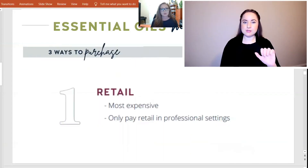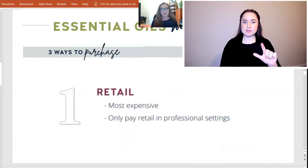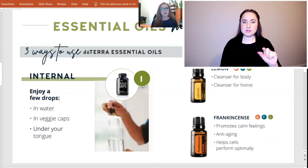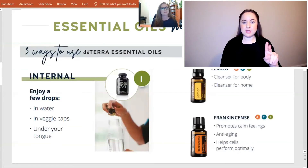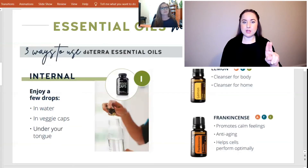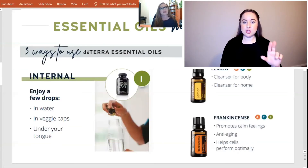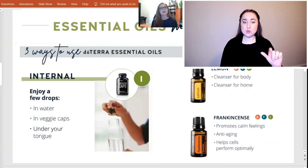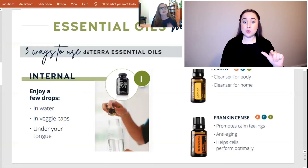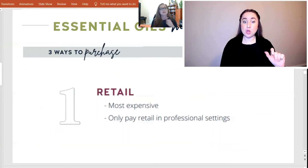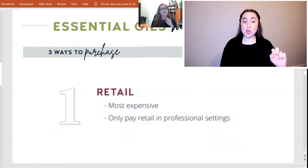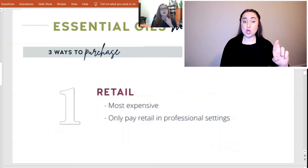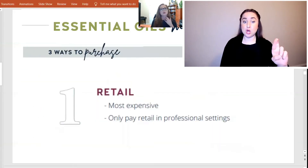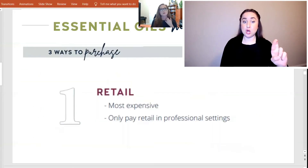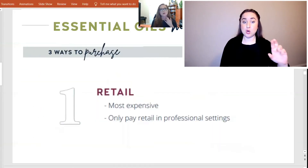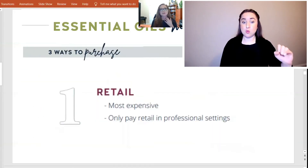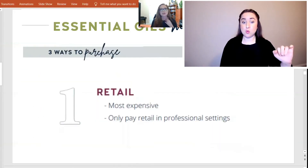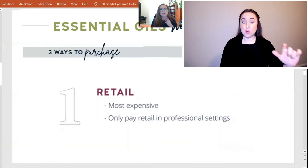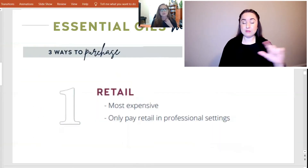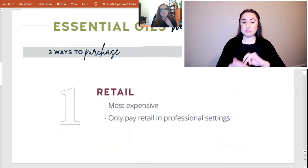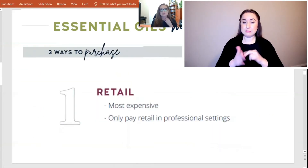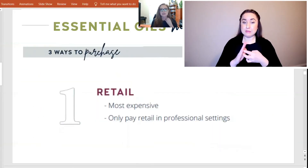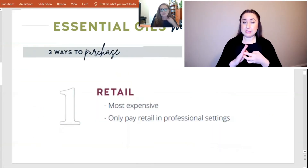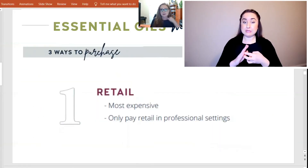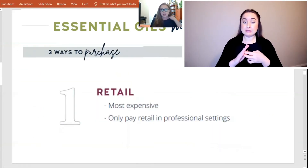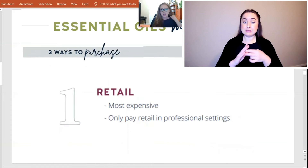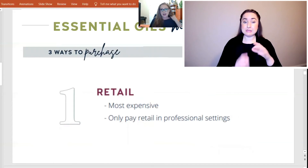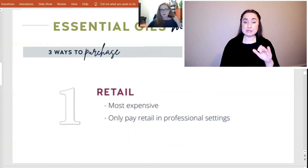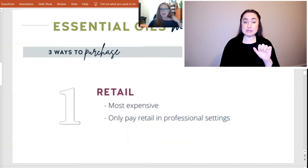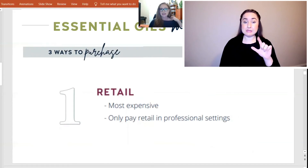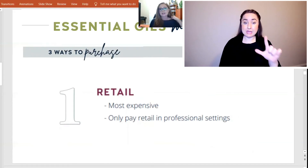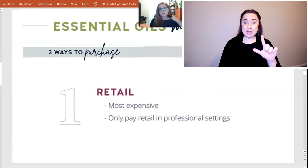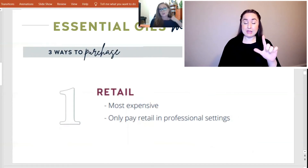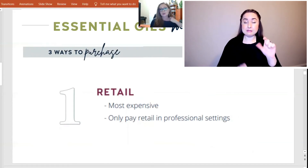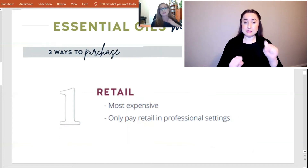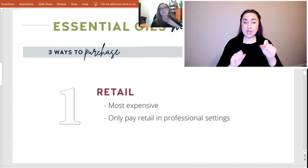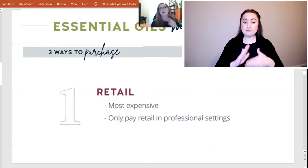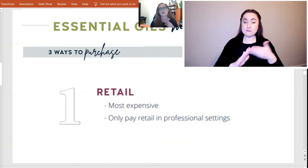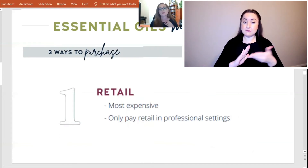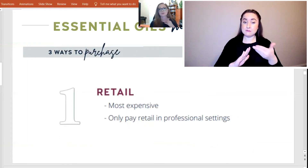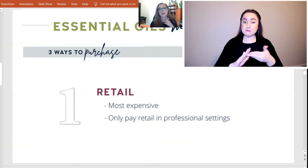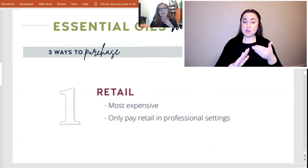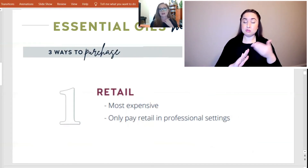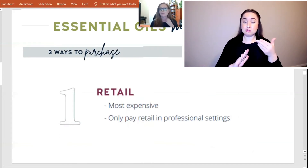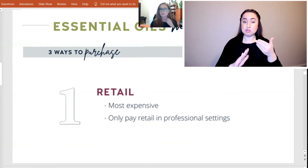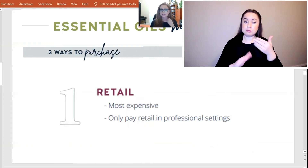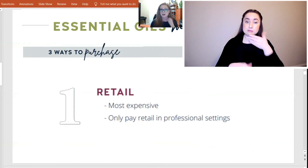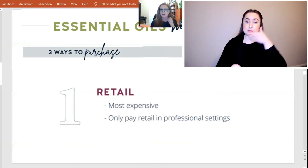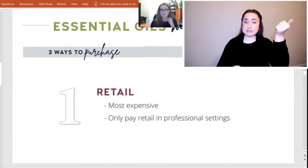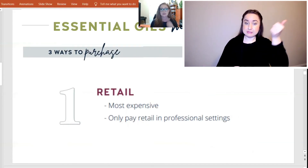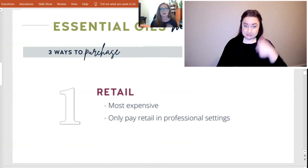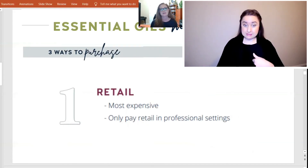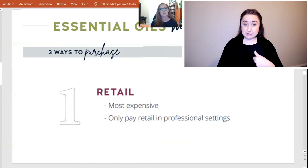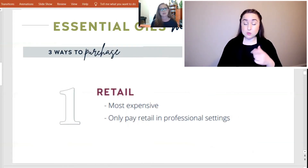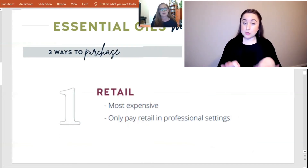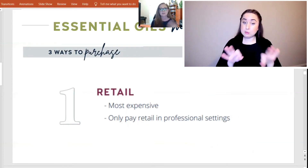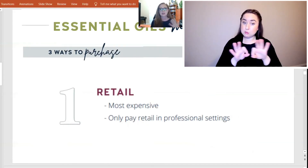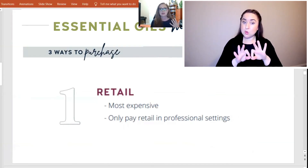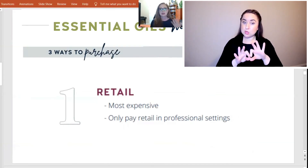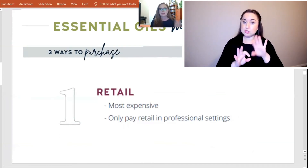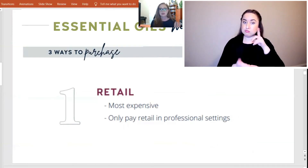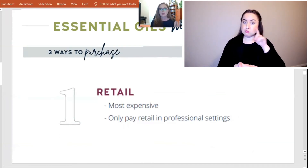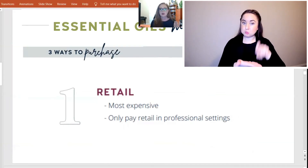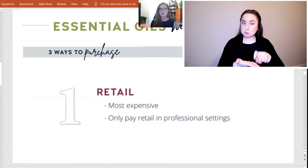Okay, so you're wondering probably, okay, how do I get these oils in my home so I can help myself and my family?